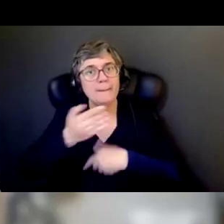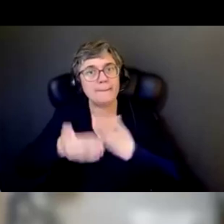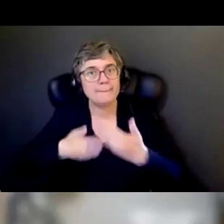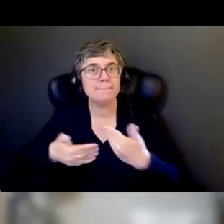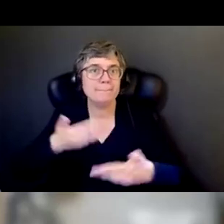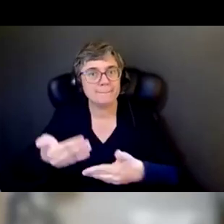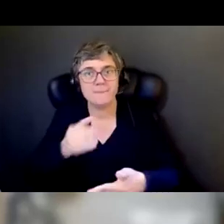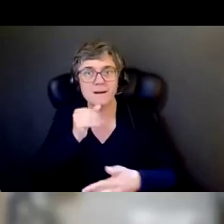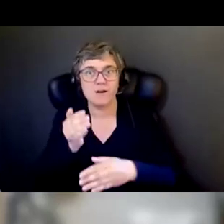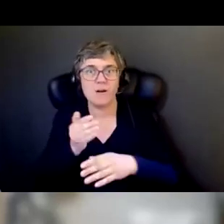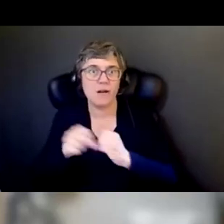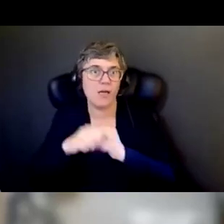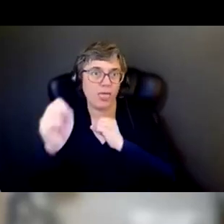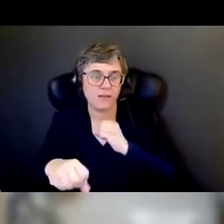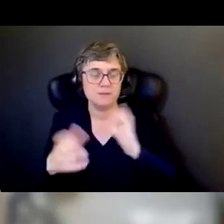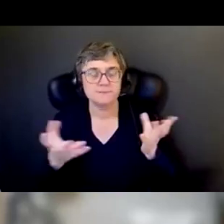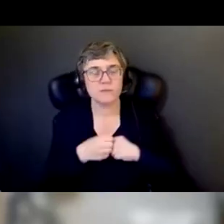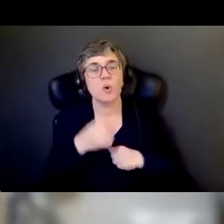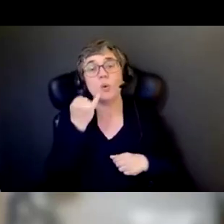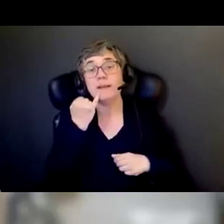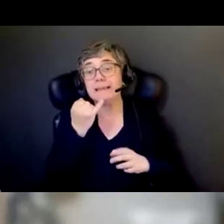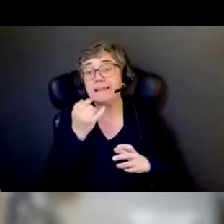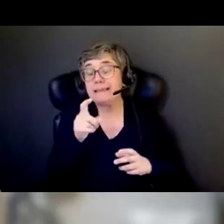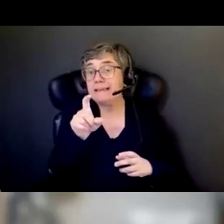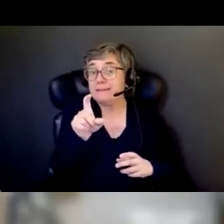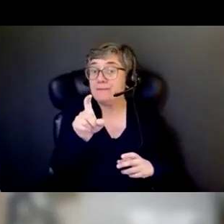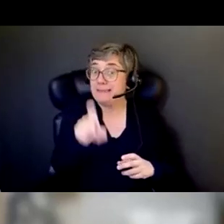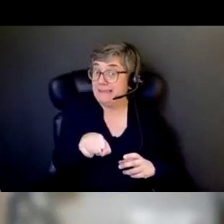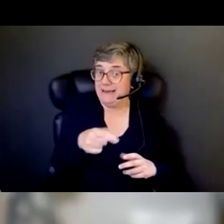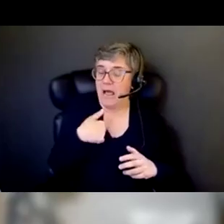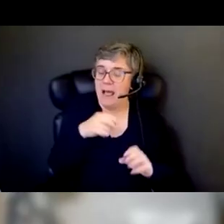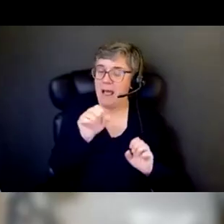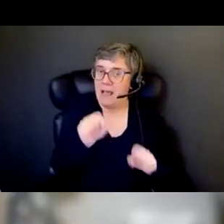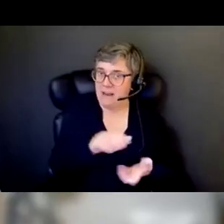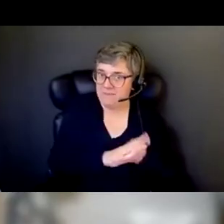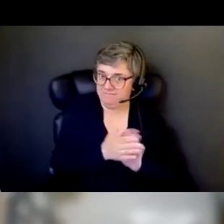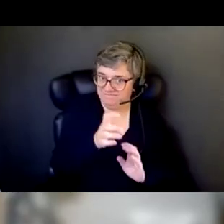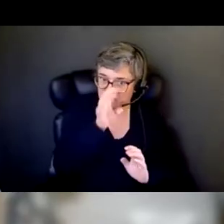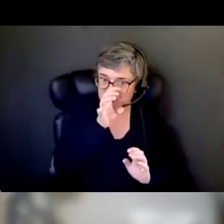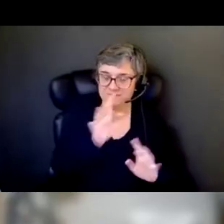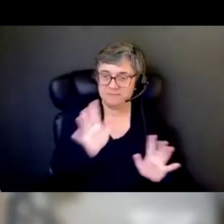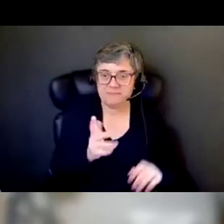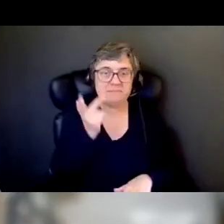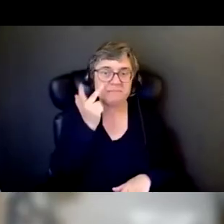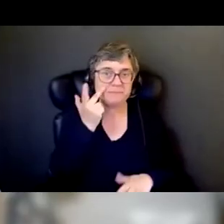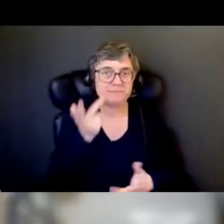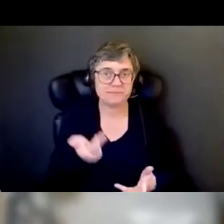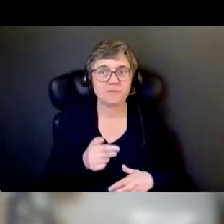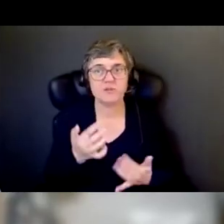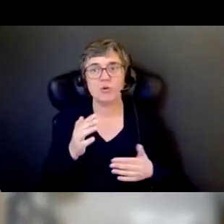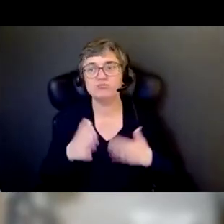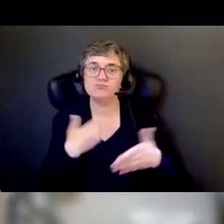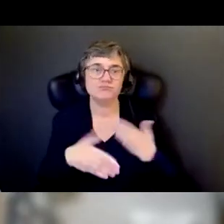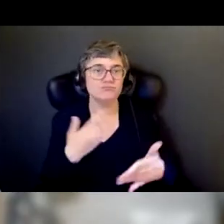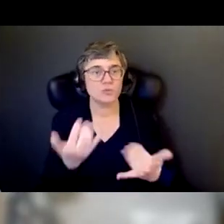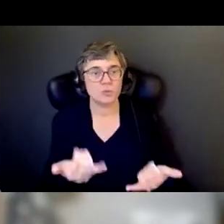So if need be, I can be stern. But let's get going right away. And